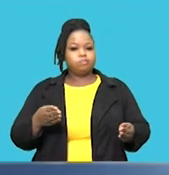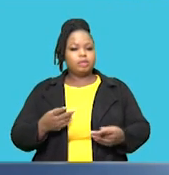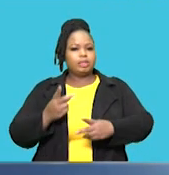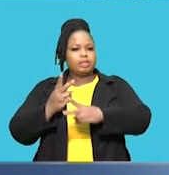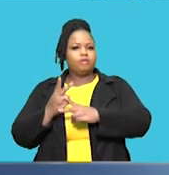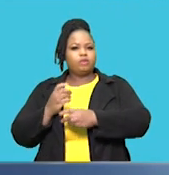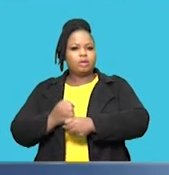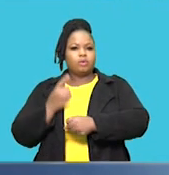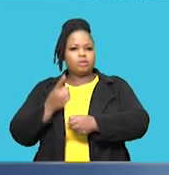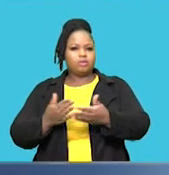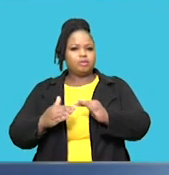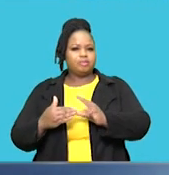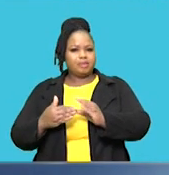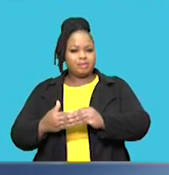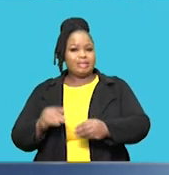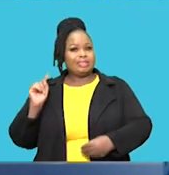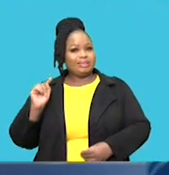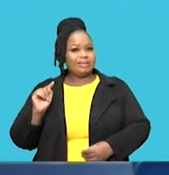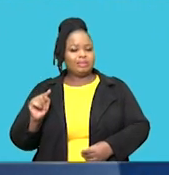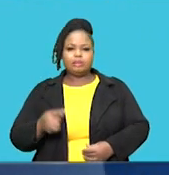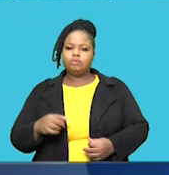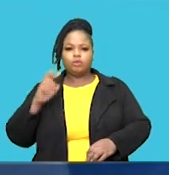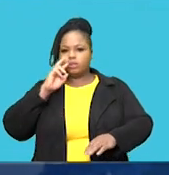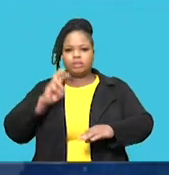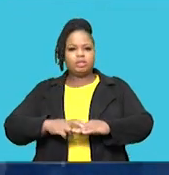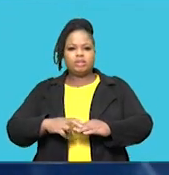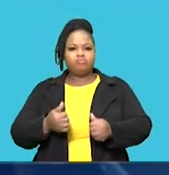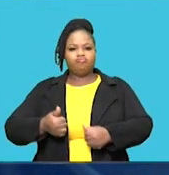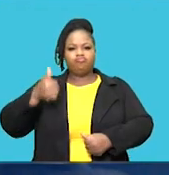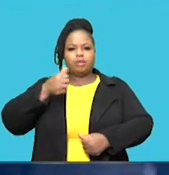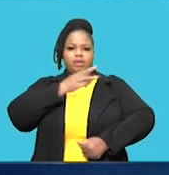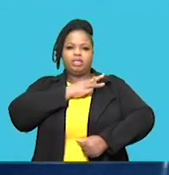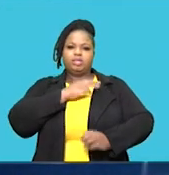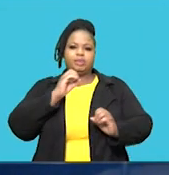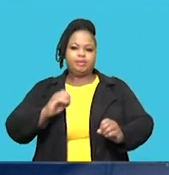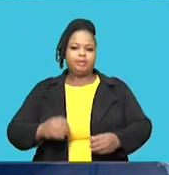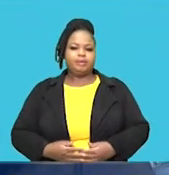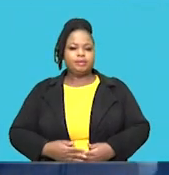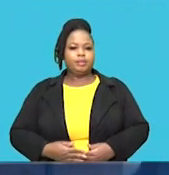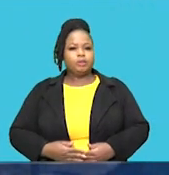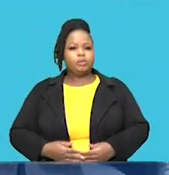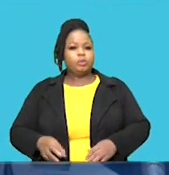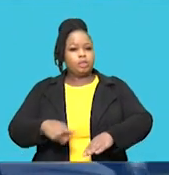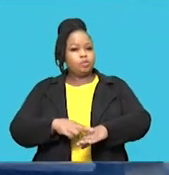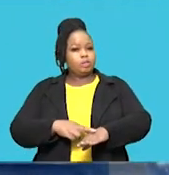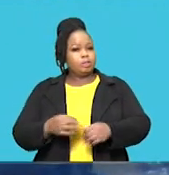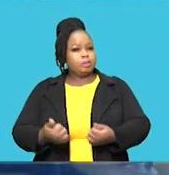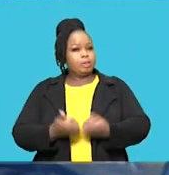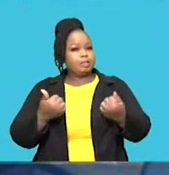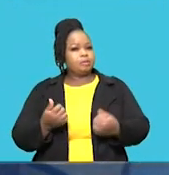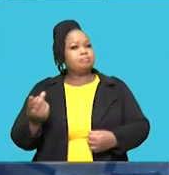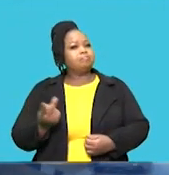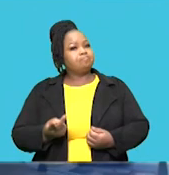reserved for Gauteng residents are the ones that do not require any senior managers. Racial challenges of the country